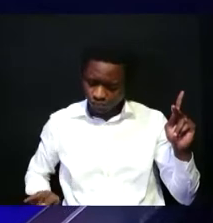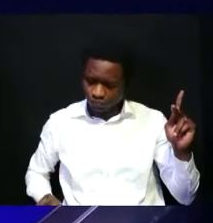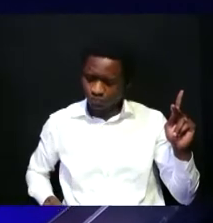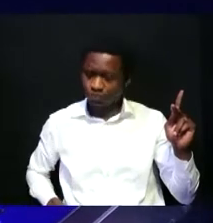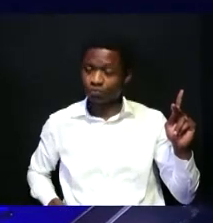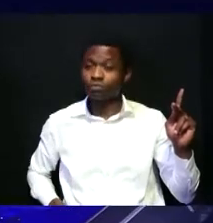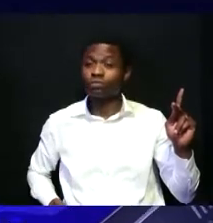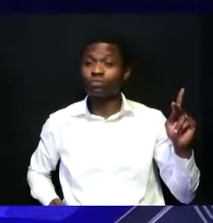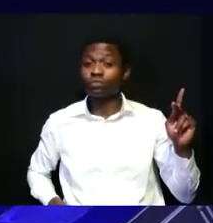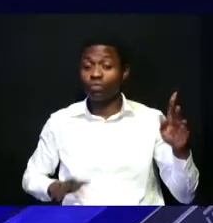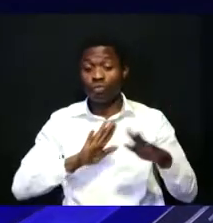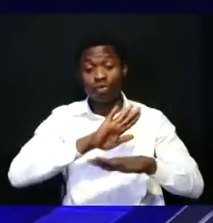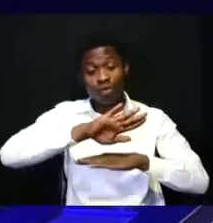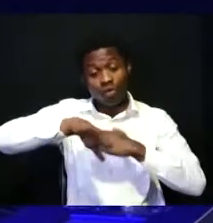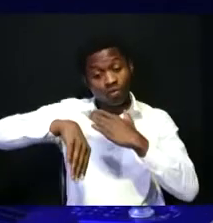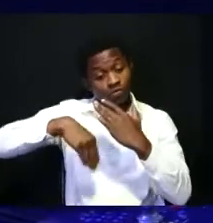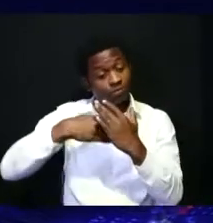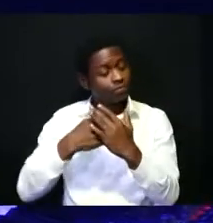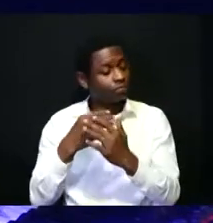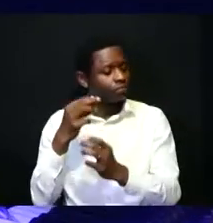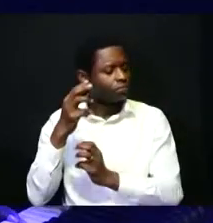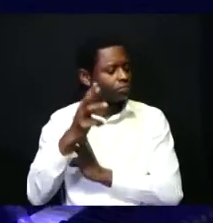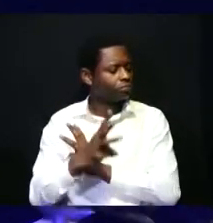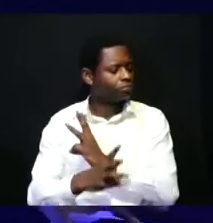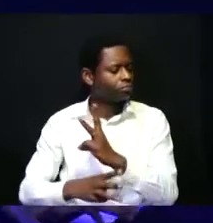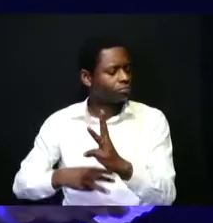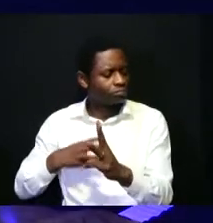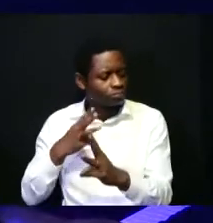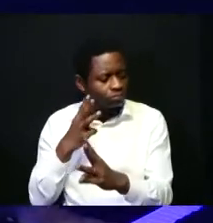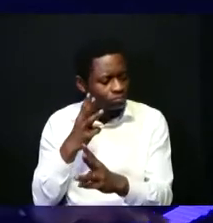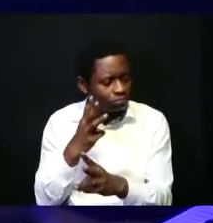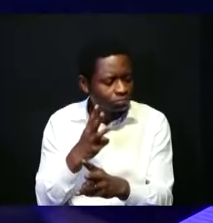o entiria via si